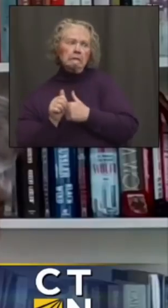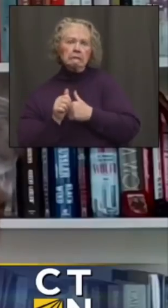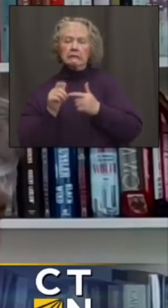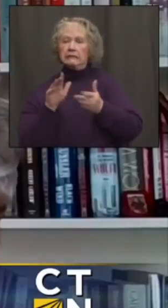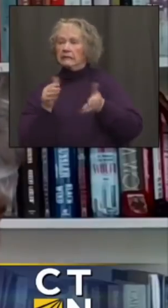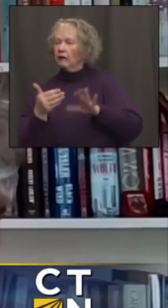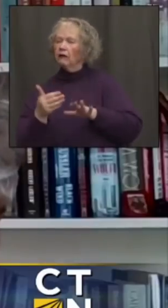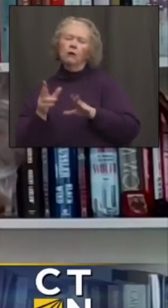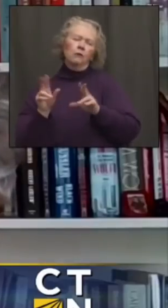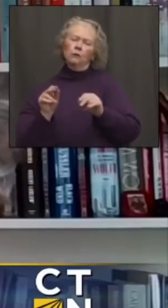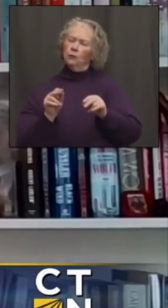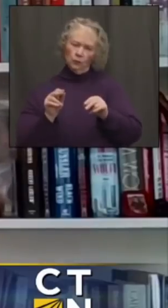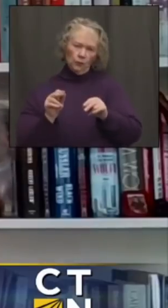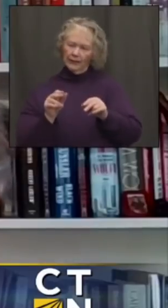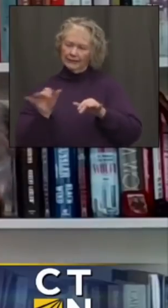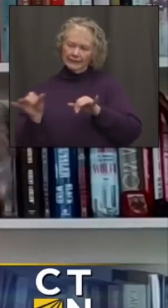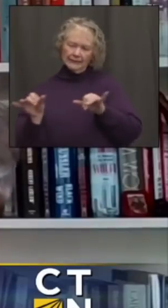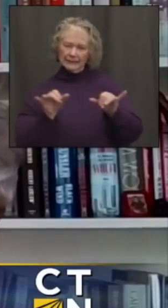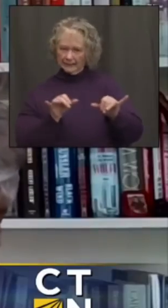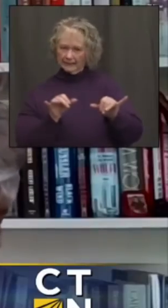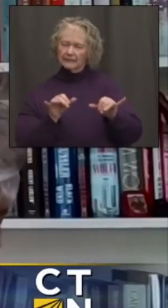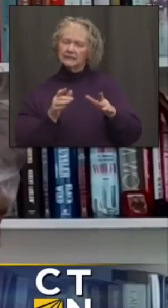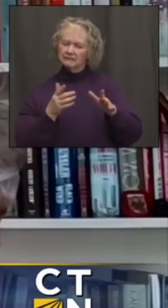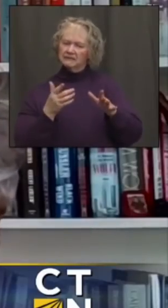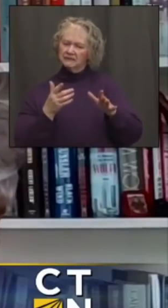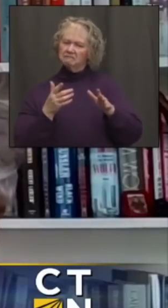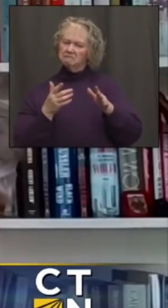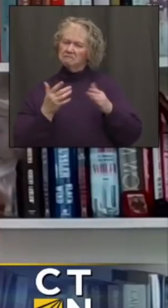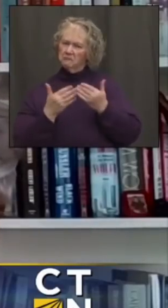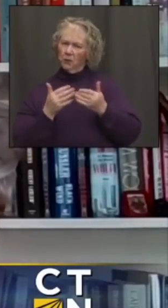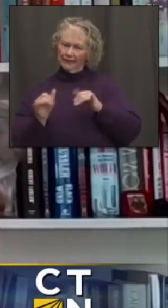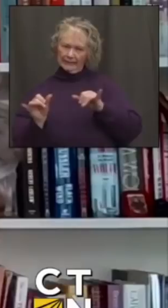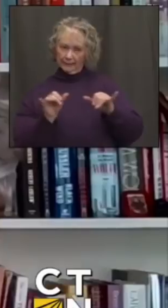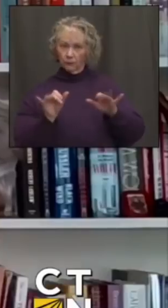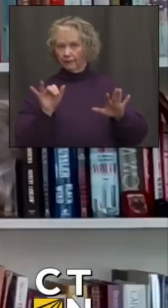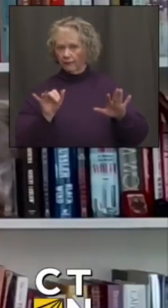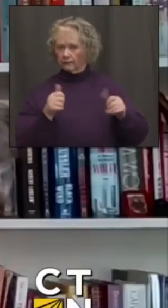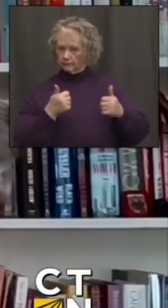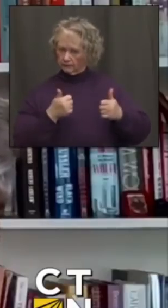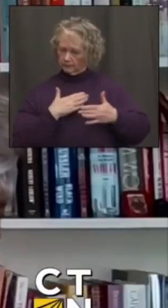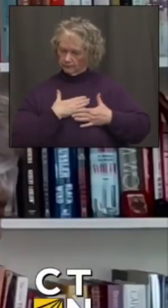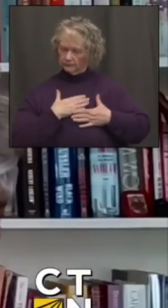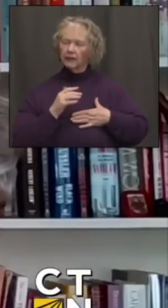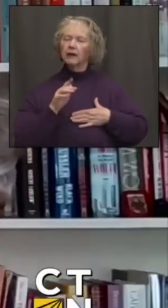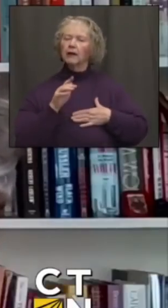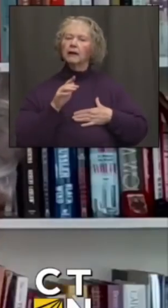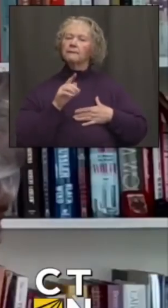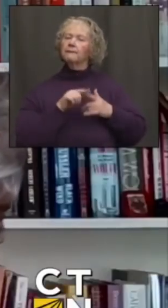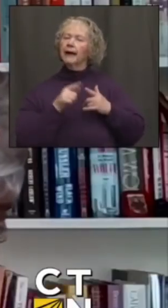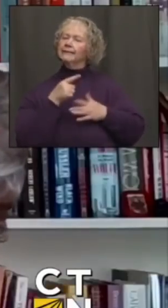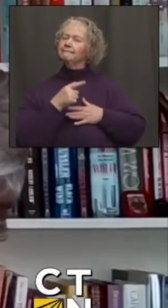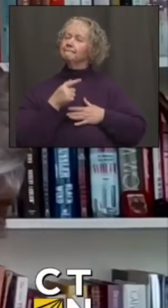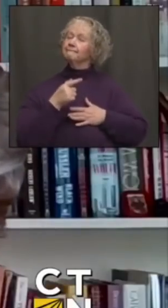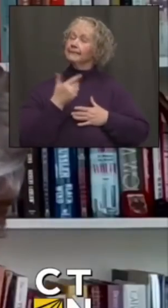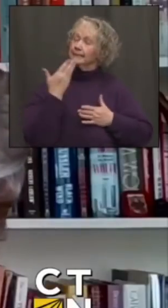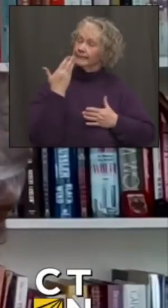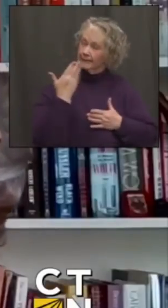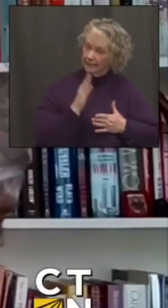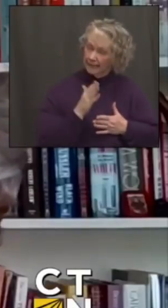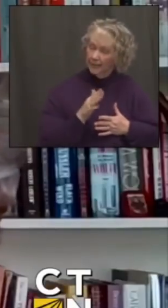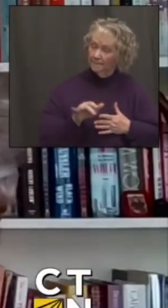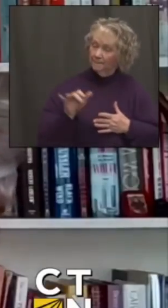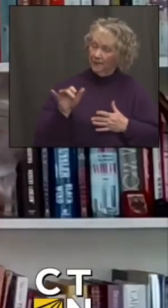So the latest CDC information on this particular variant is that it's not more